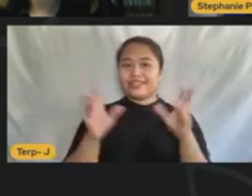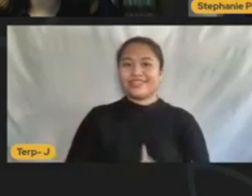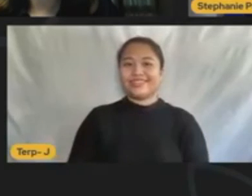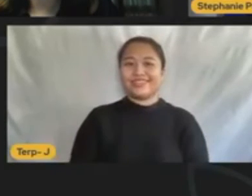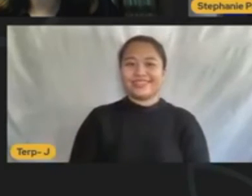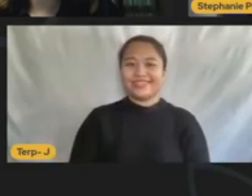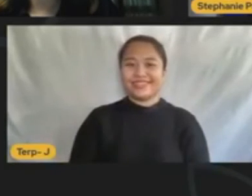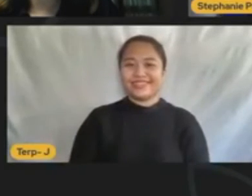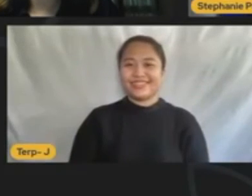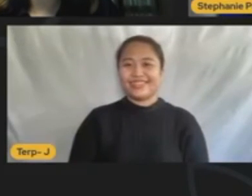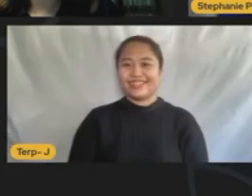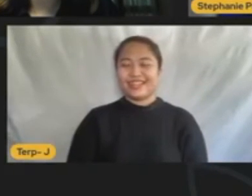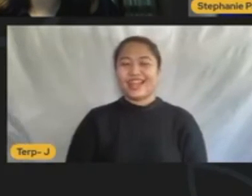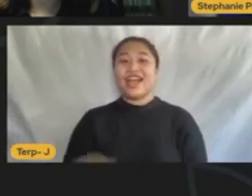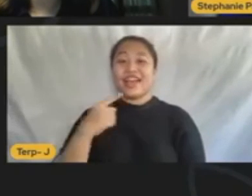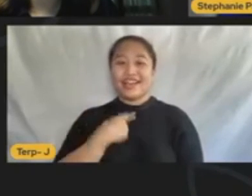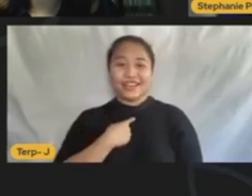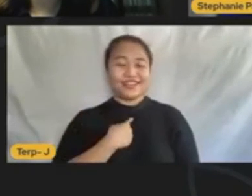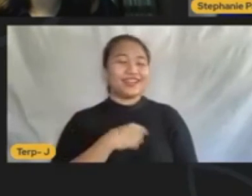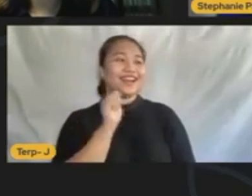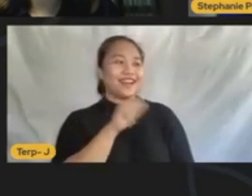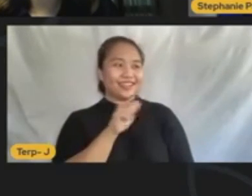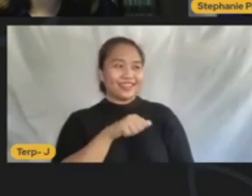I agree to what